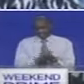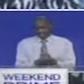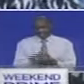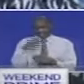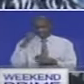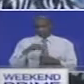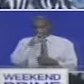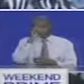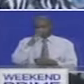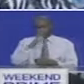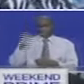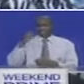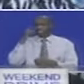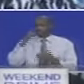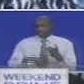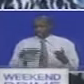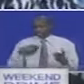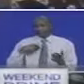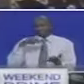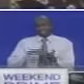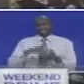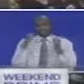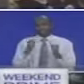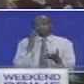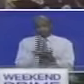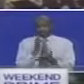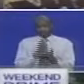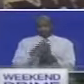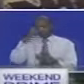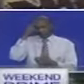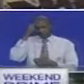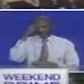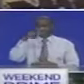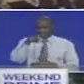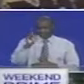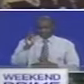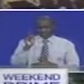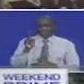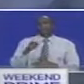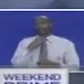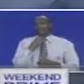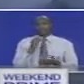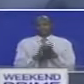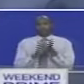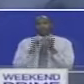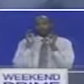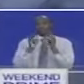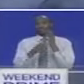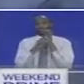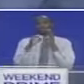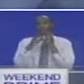Jubilee politicians stood their ground that Wetangula was just an attention seeker. Angel